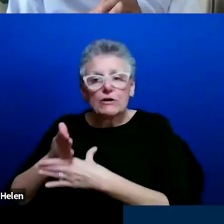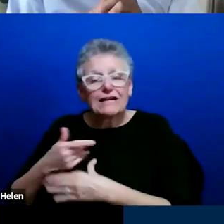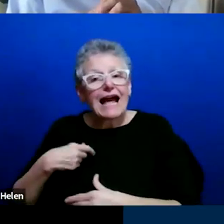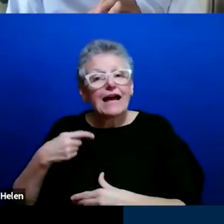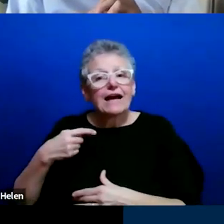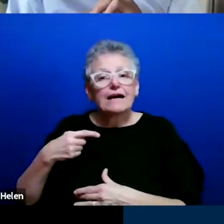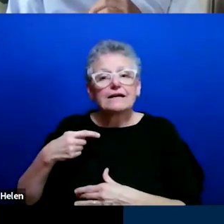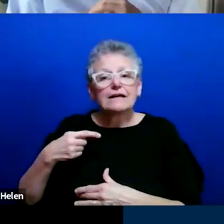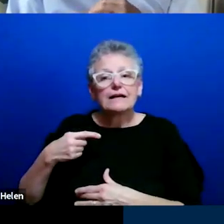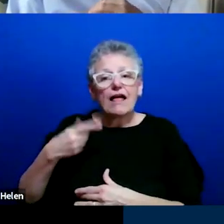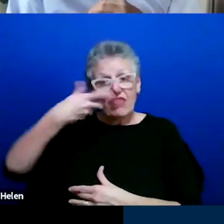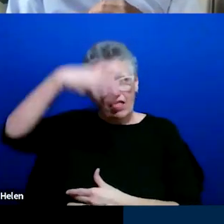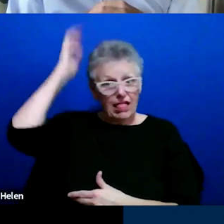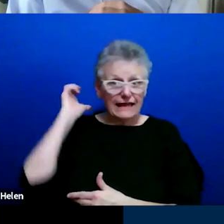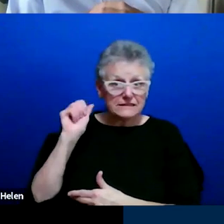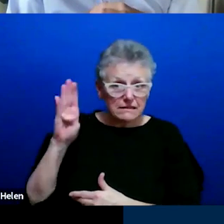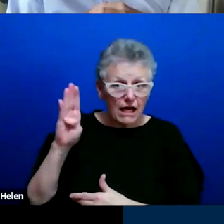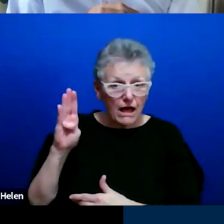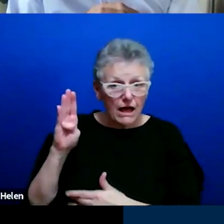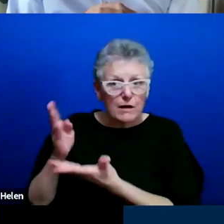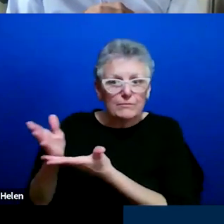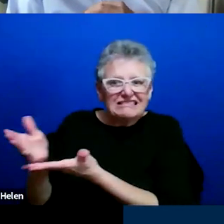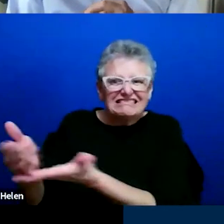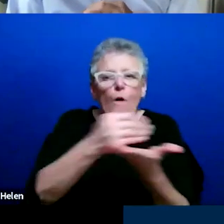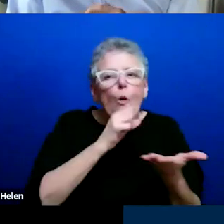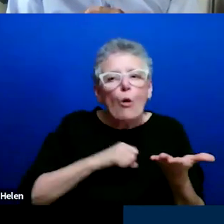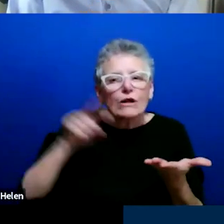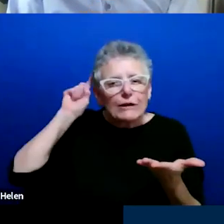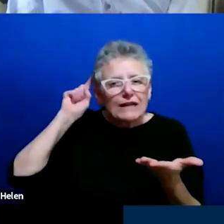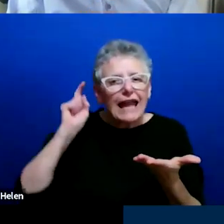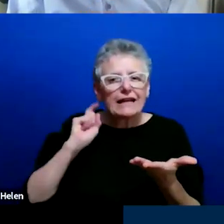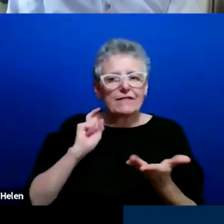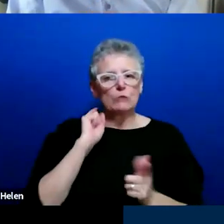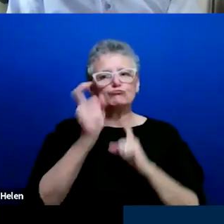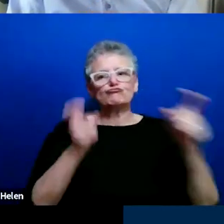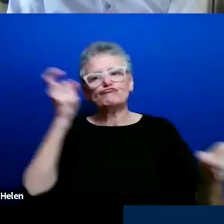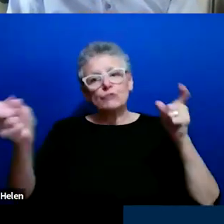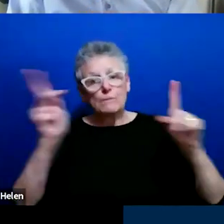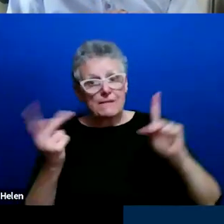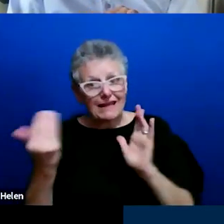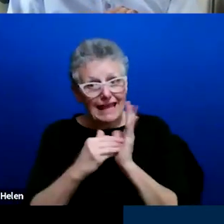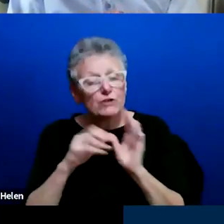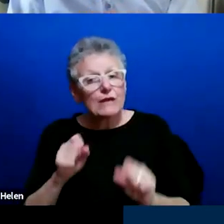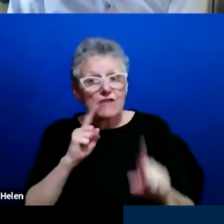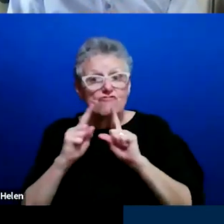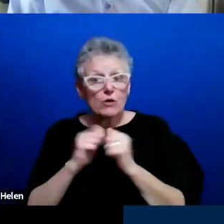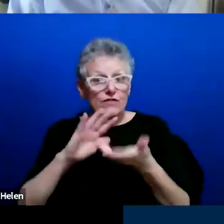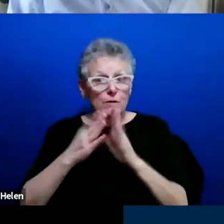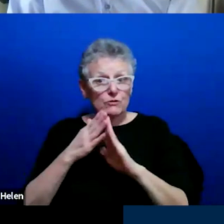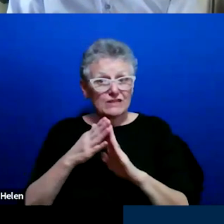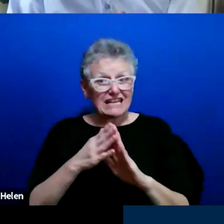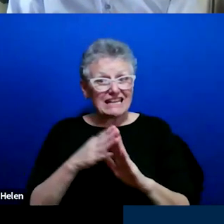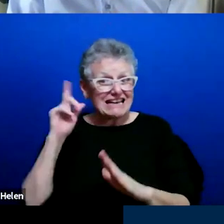The Lions Club collects old hearing aids and dispenses them out. You can talk to community deaf